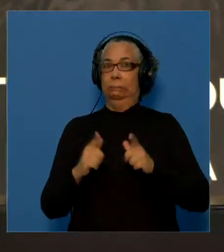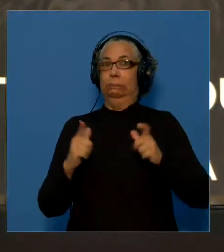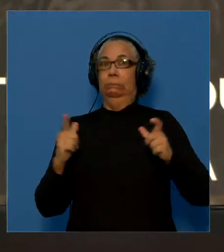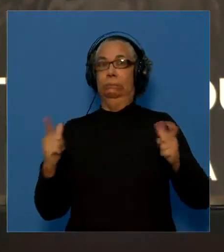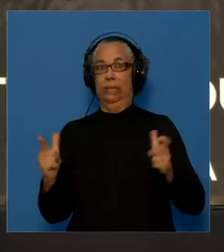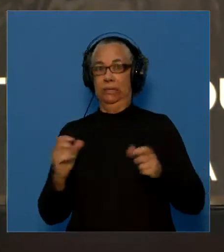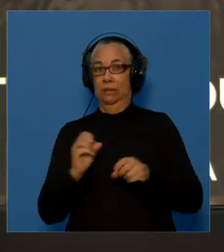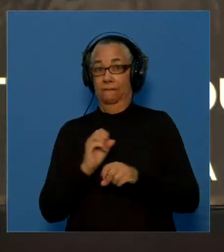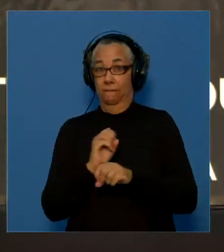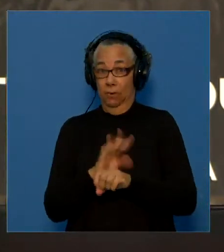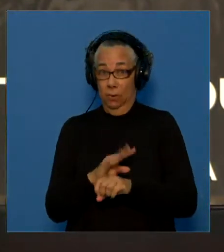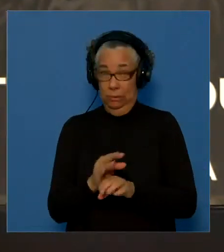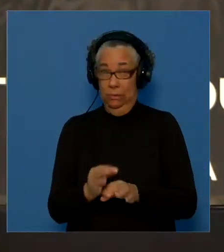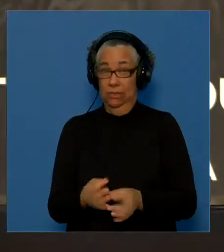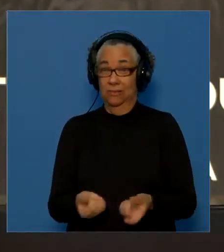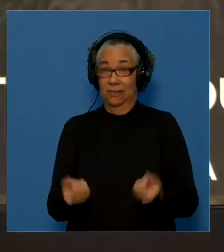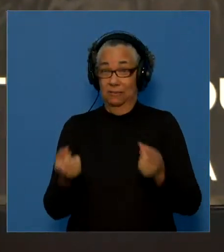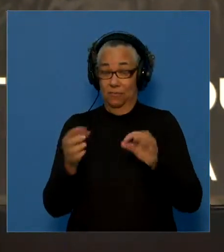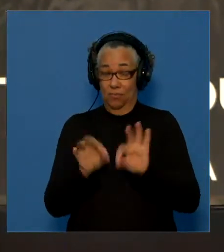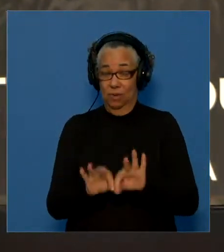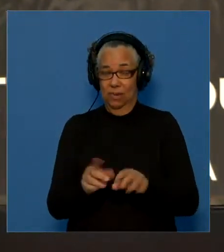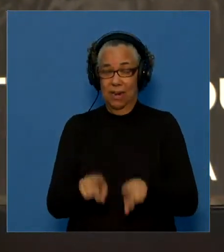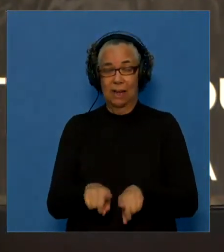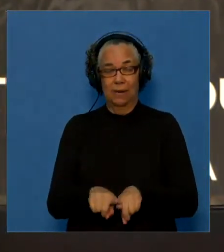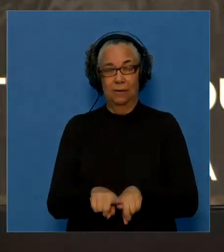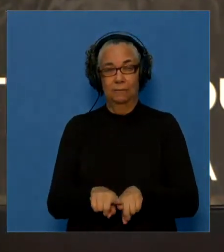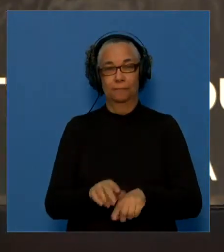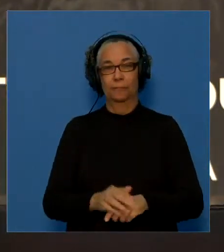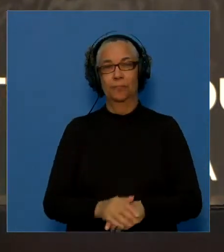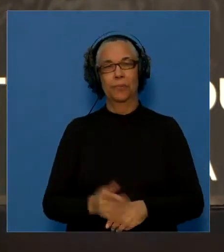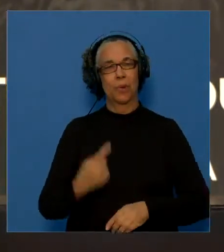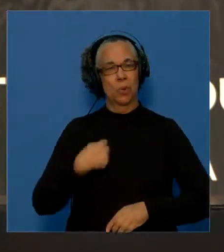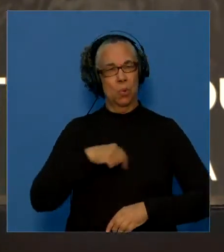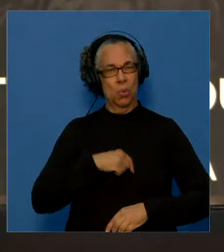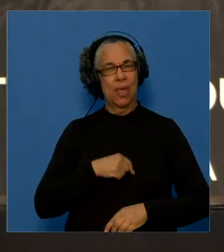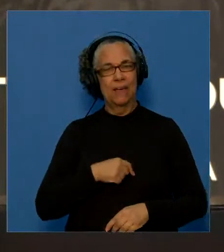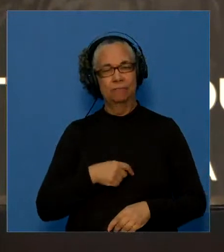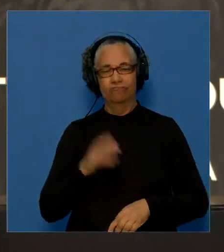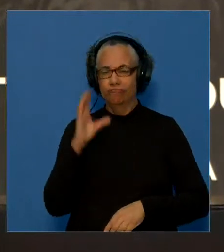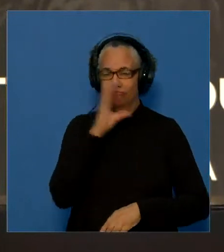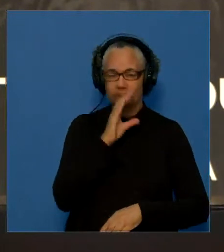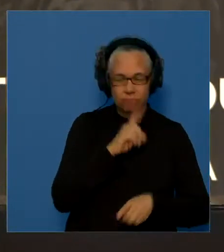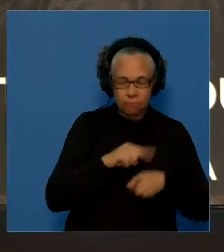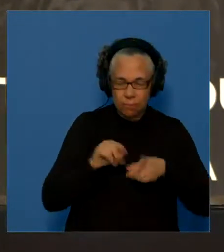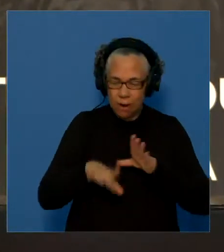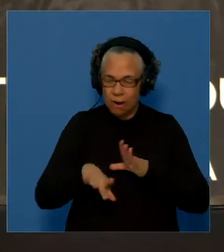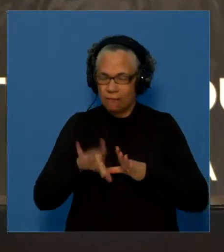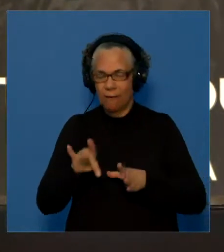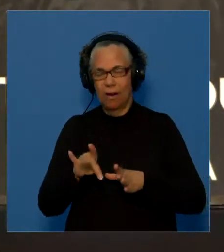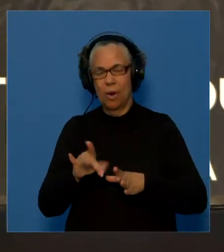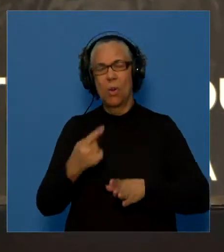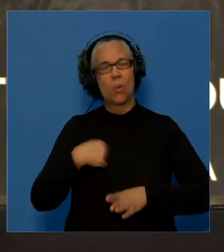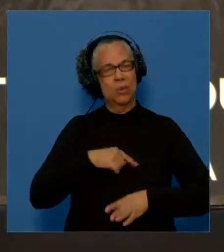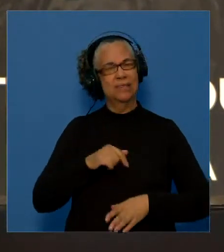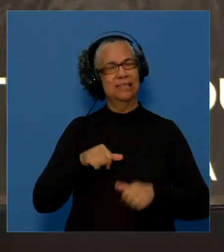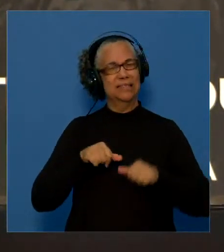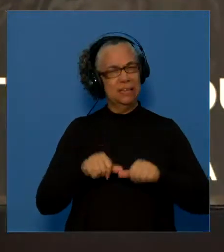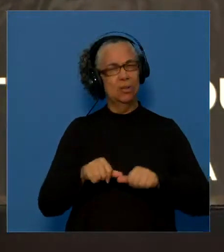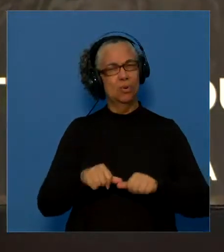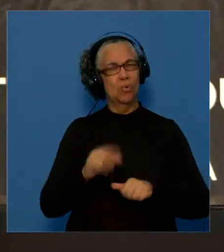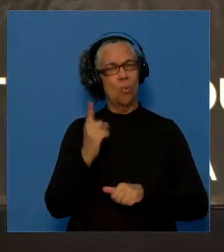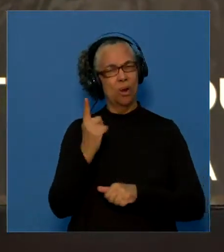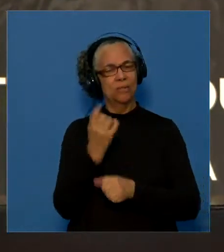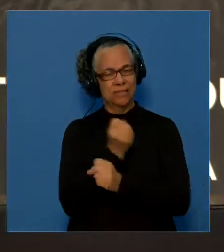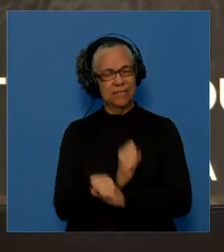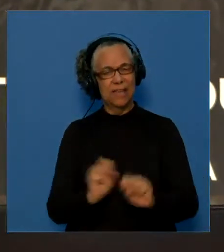data. We have a track record of robust testing and contact tracing, and we are still one of the safest places in